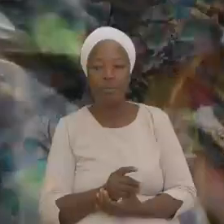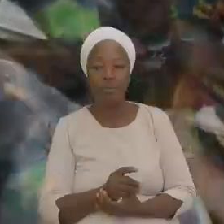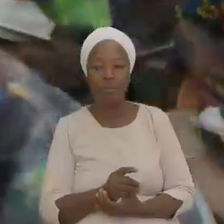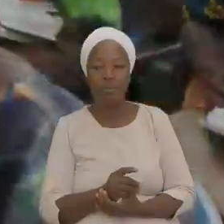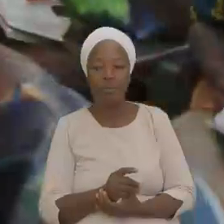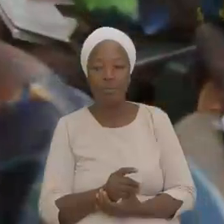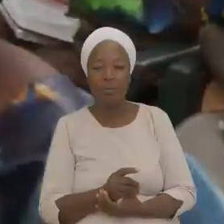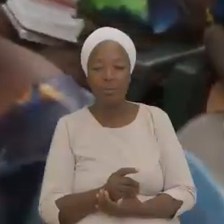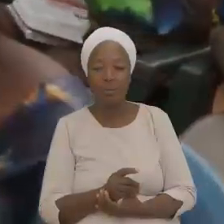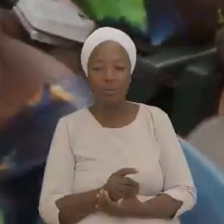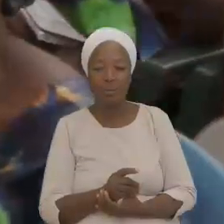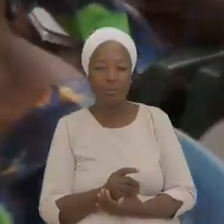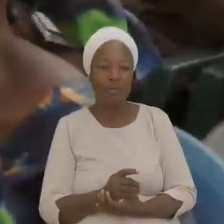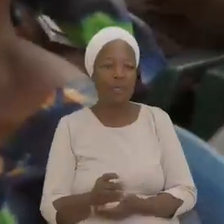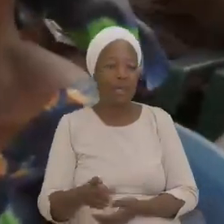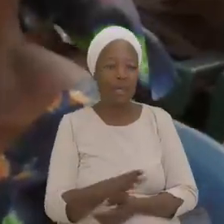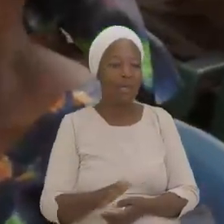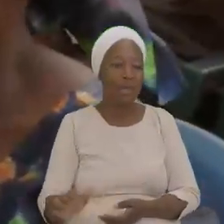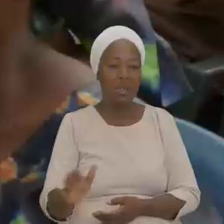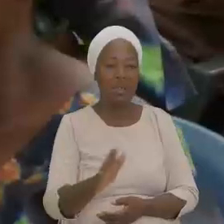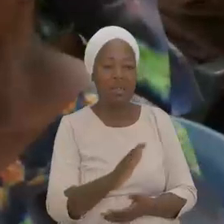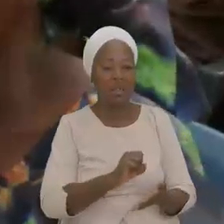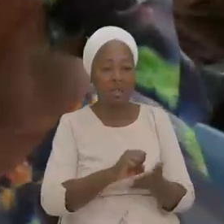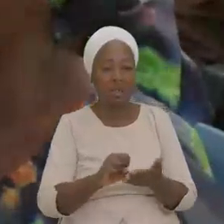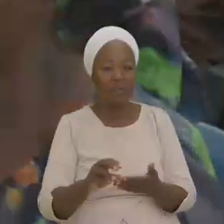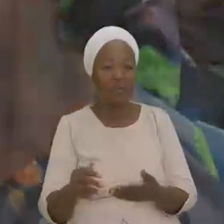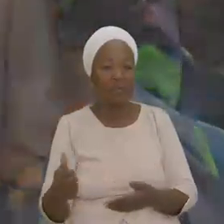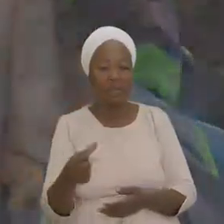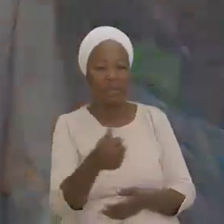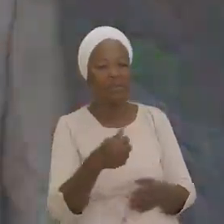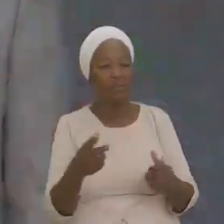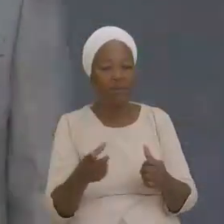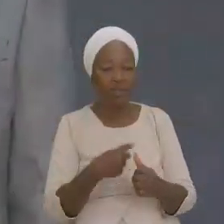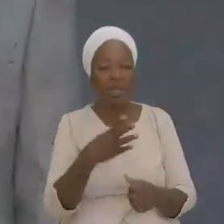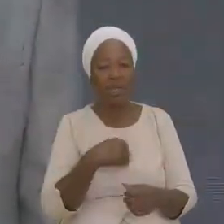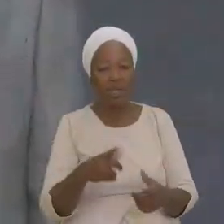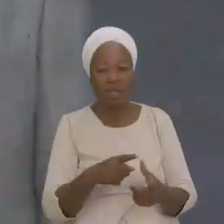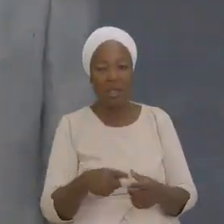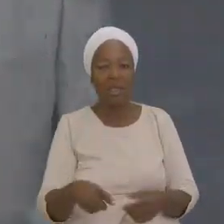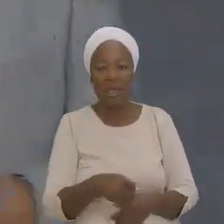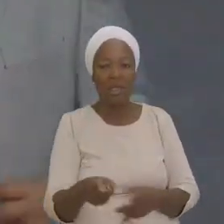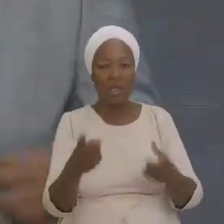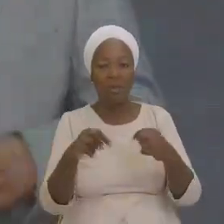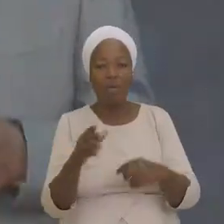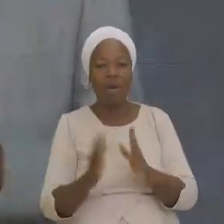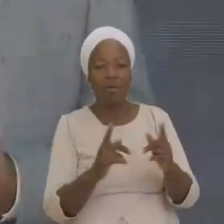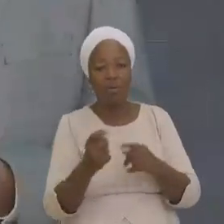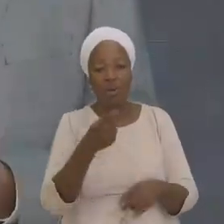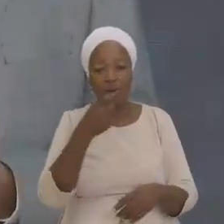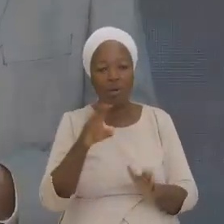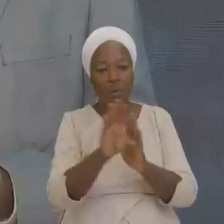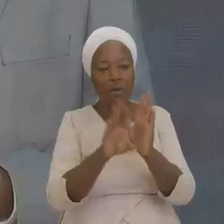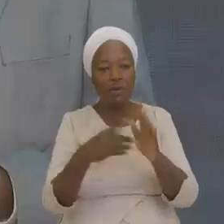They sanctified themselves first, and then they came according to the commandment of the king